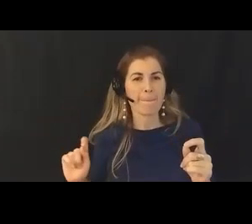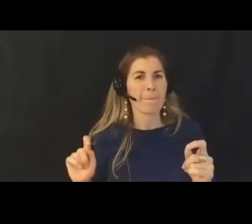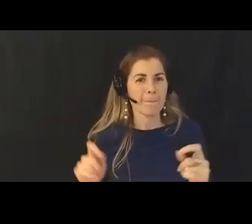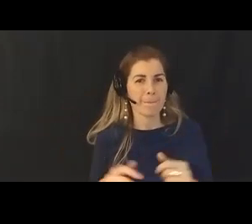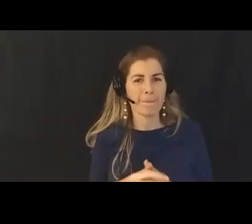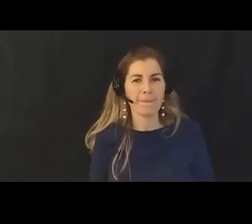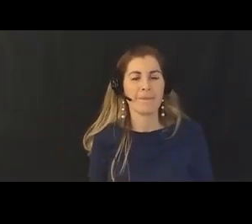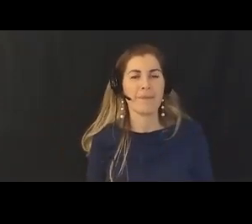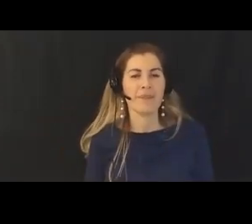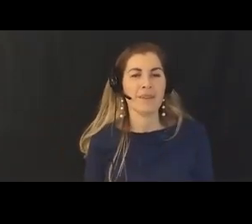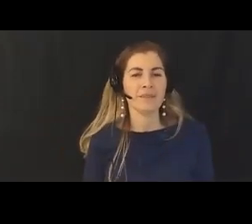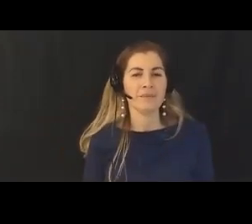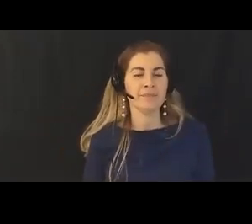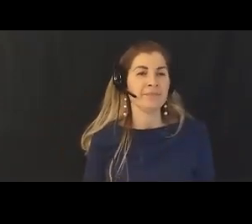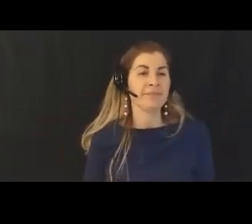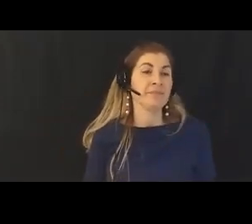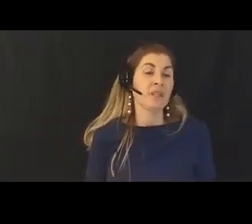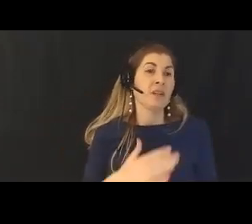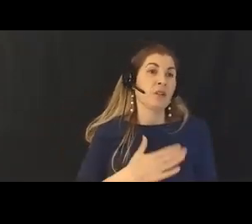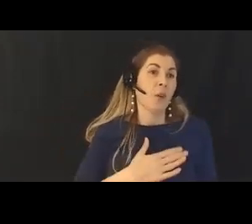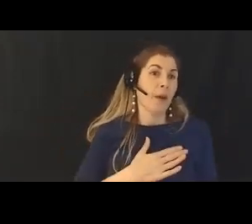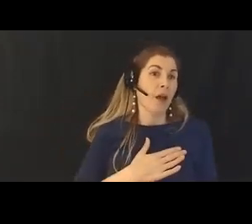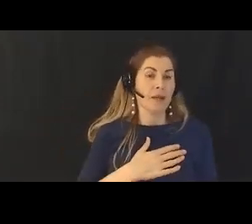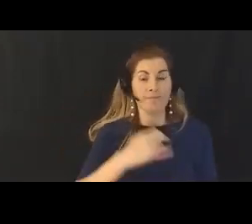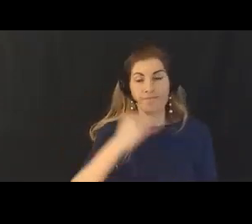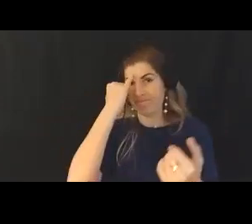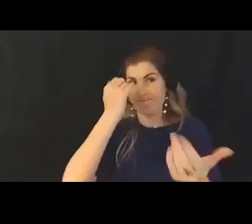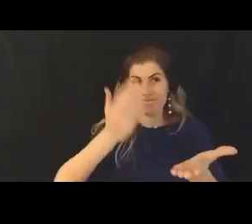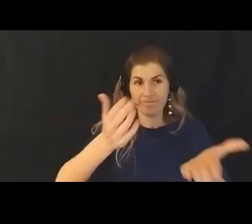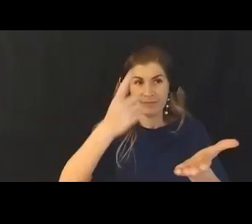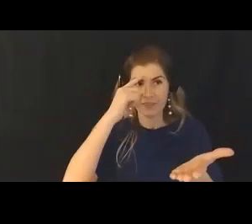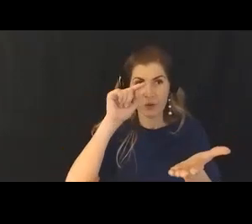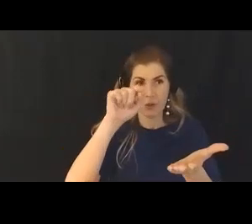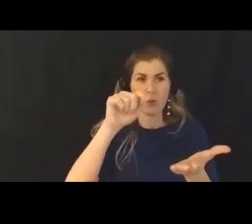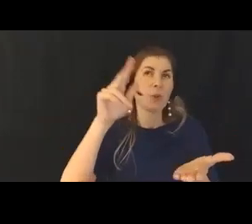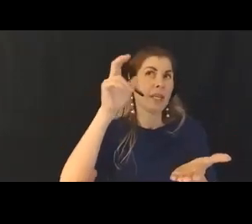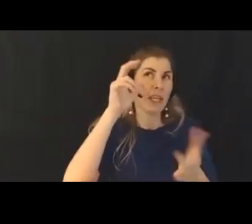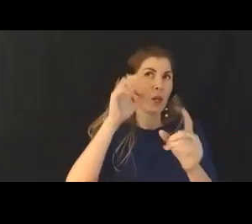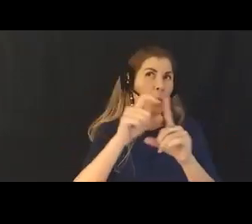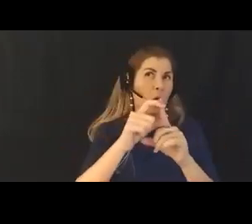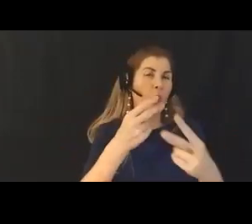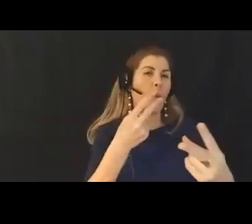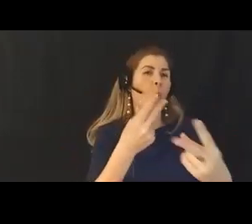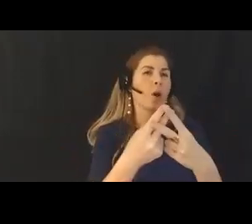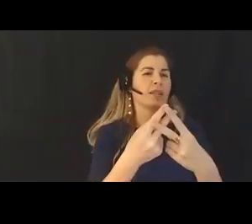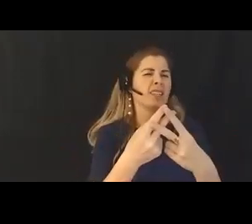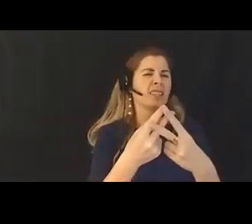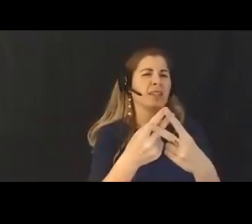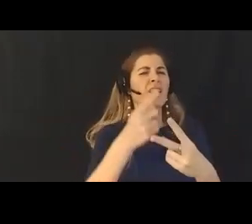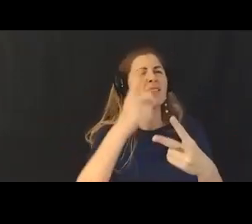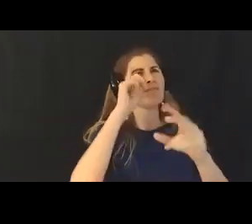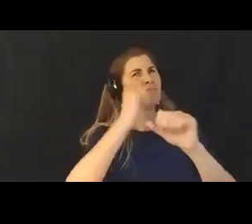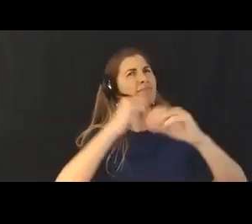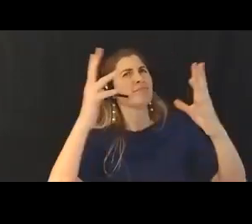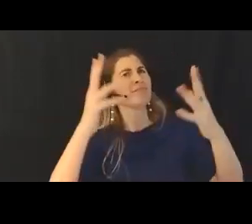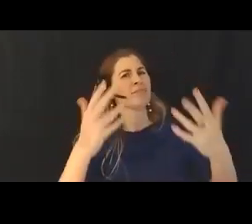you. So my prompt for you today, when you hear the word quarantine, what does that make you think of?